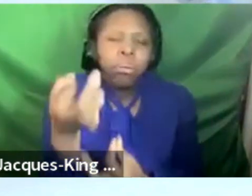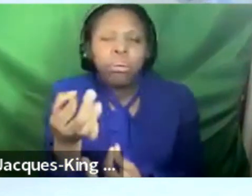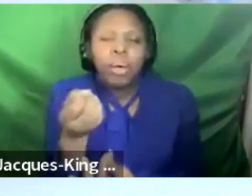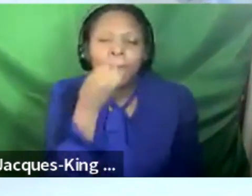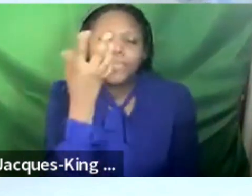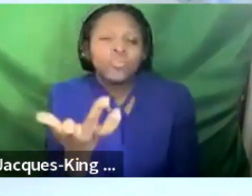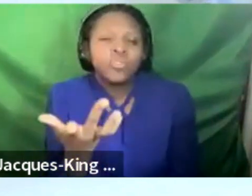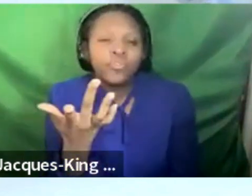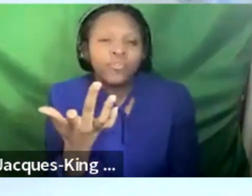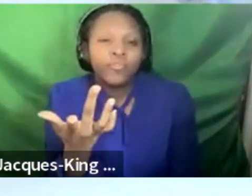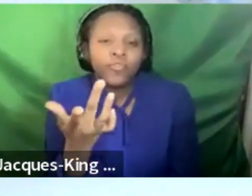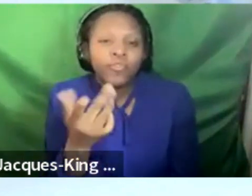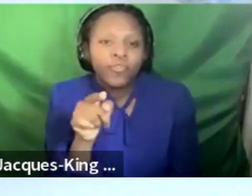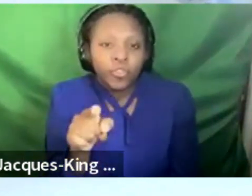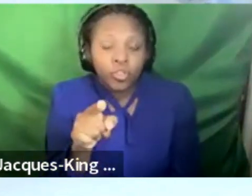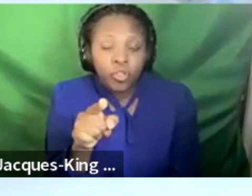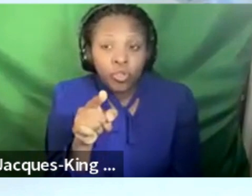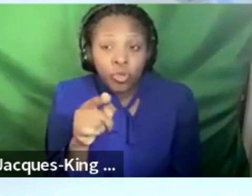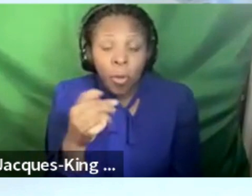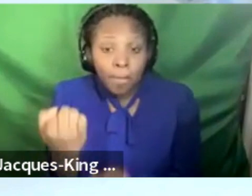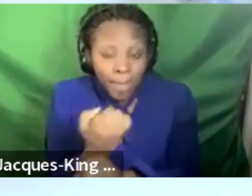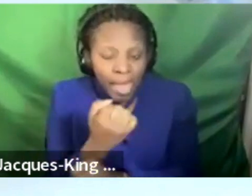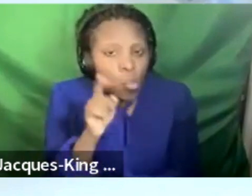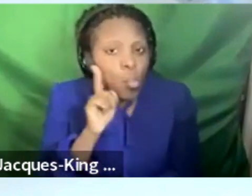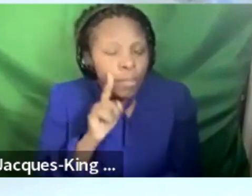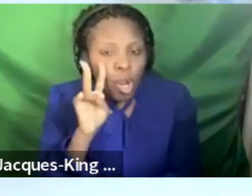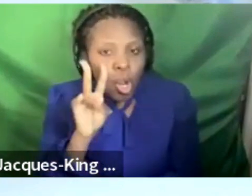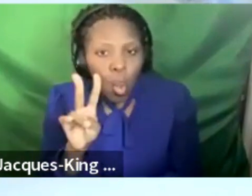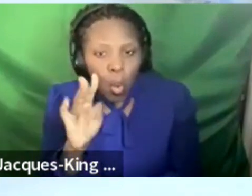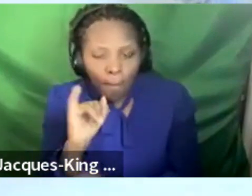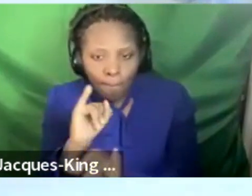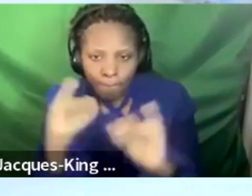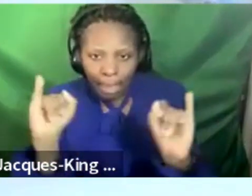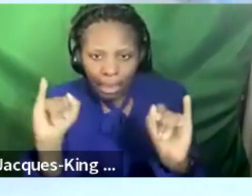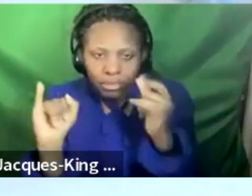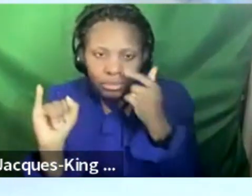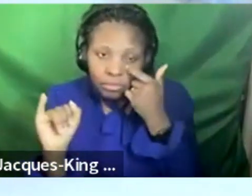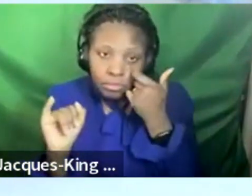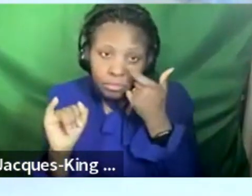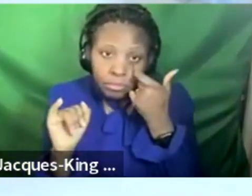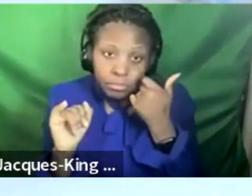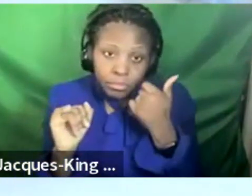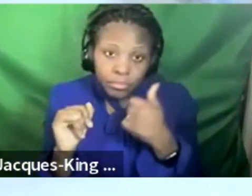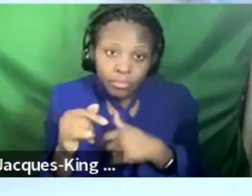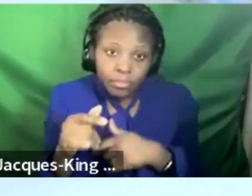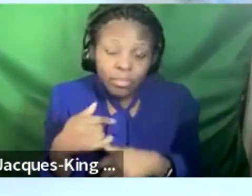you're gorgeous and you think that you can take the piss out of people, but you make women look bad.